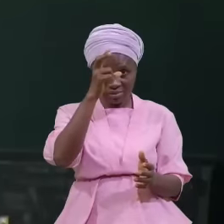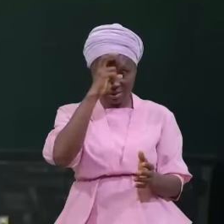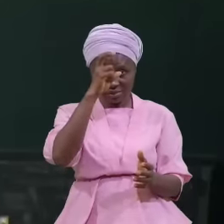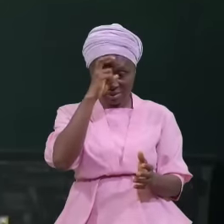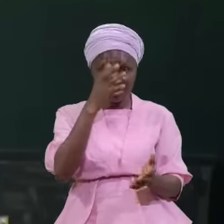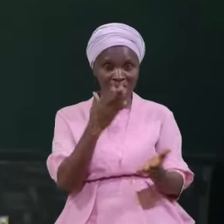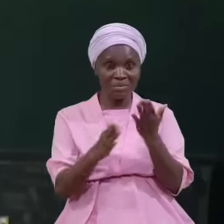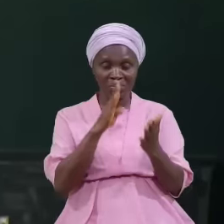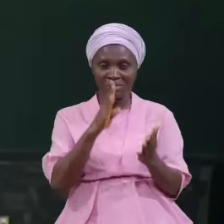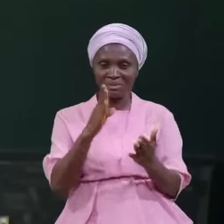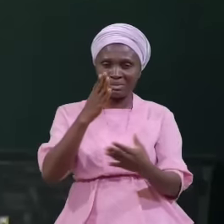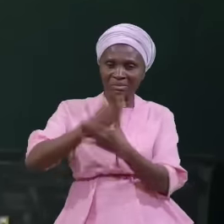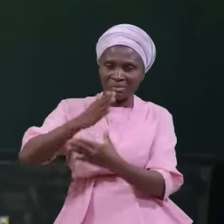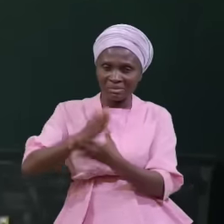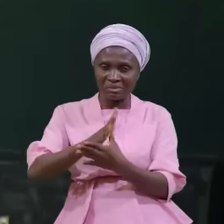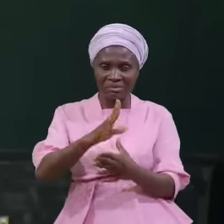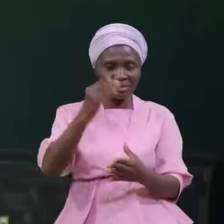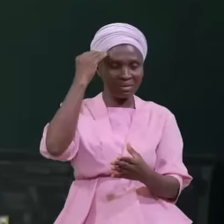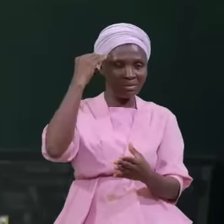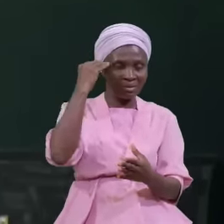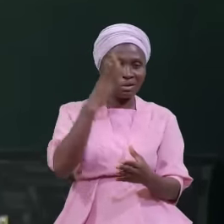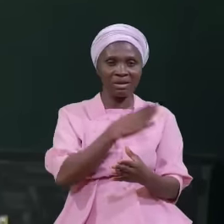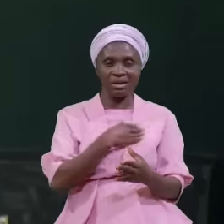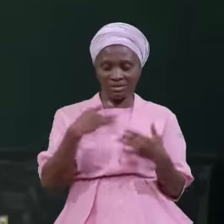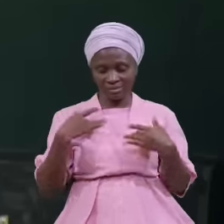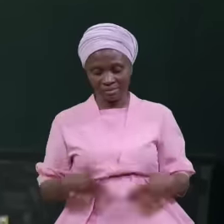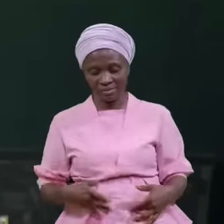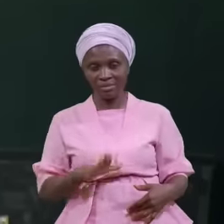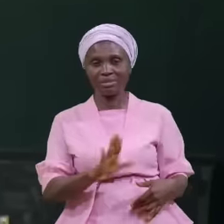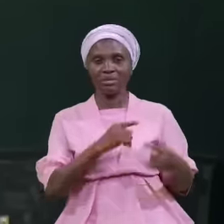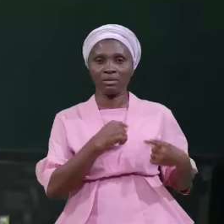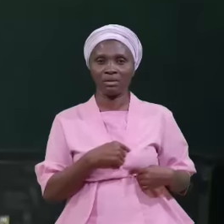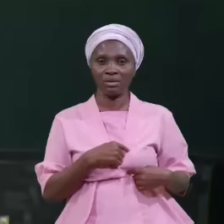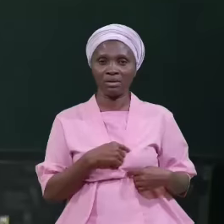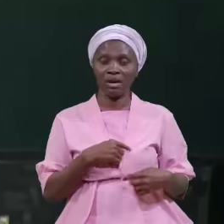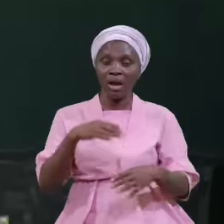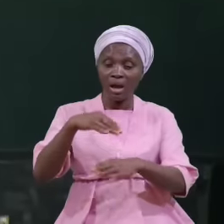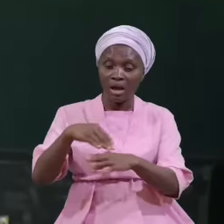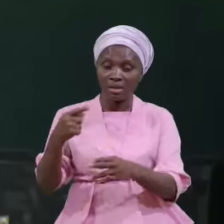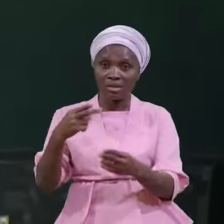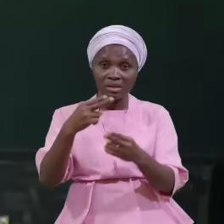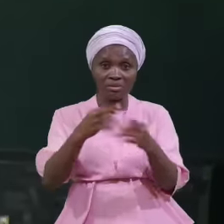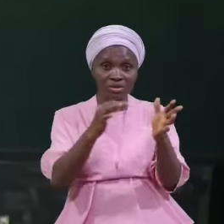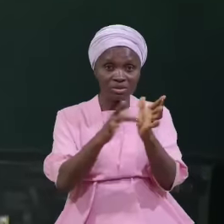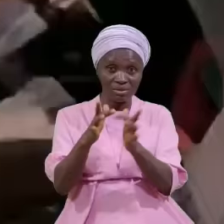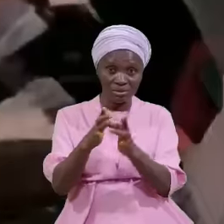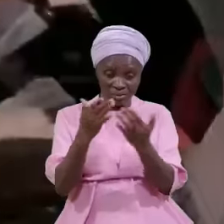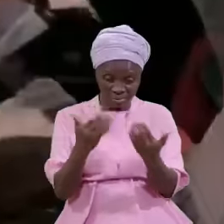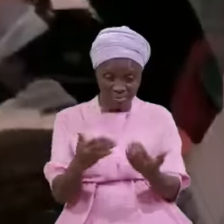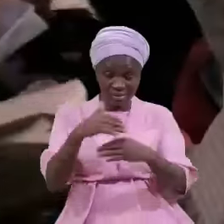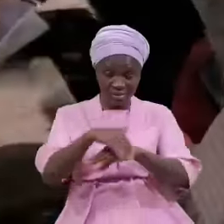tearing your mind apart, but at the name of Jesus tonight, every knee shall